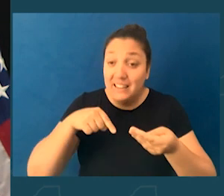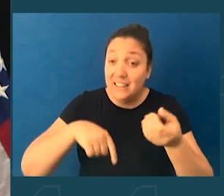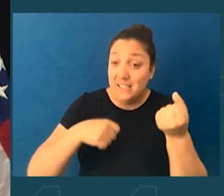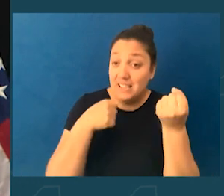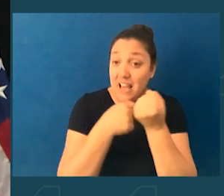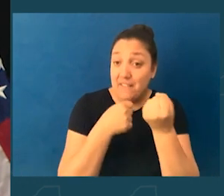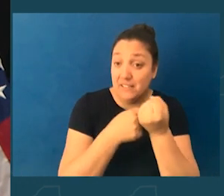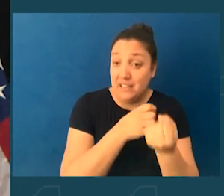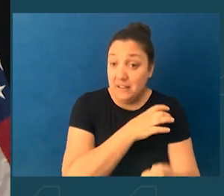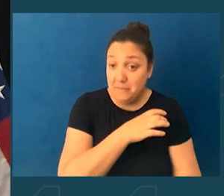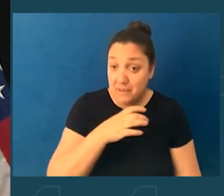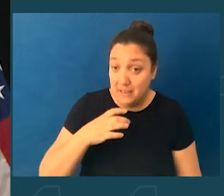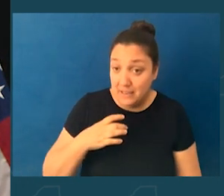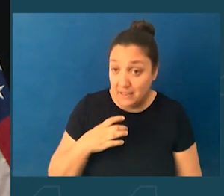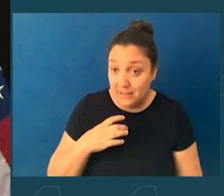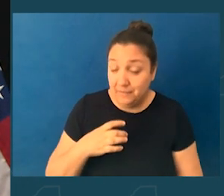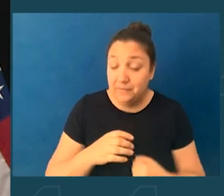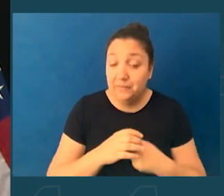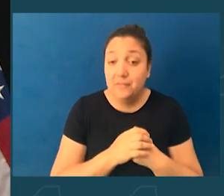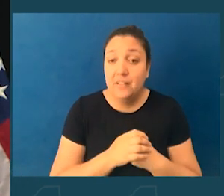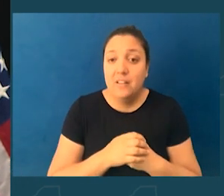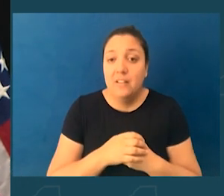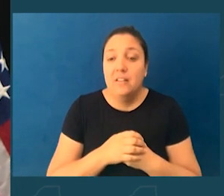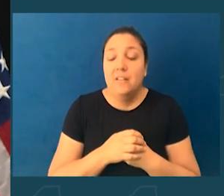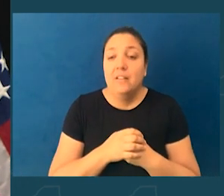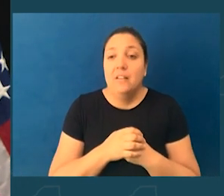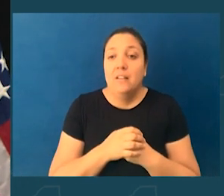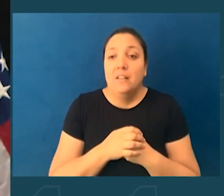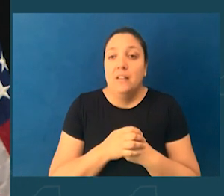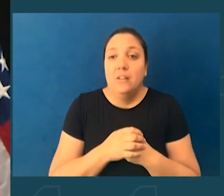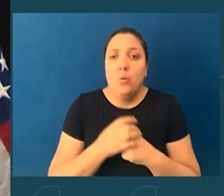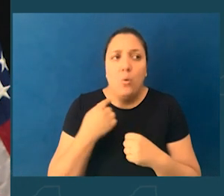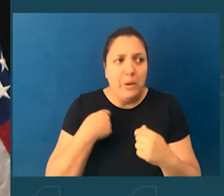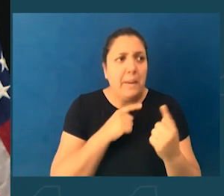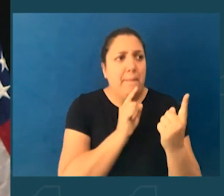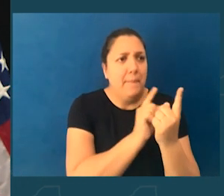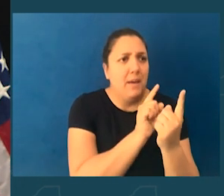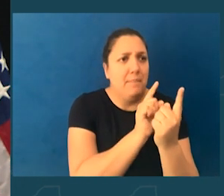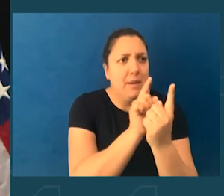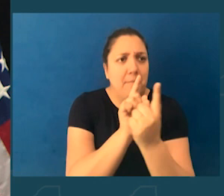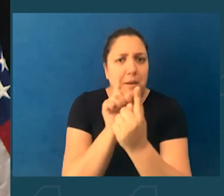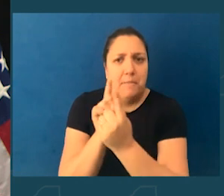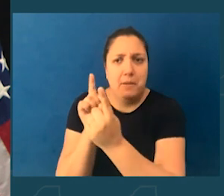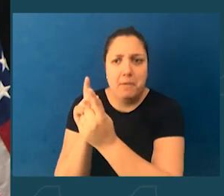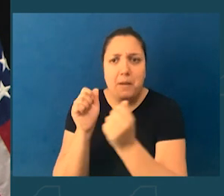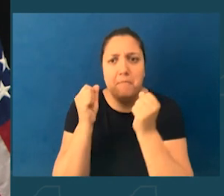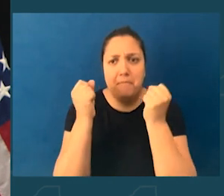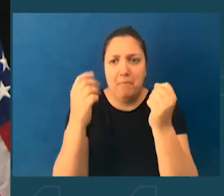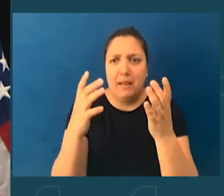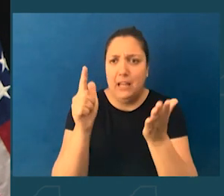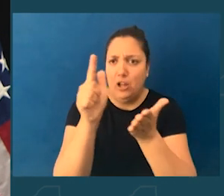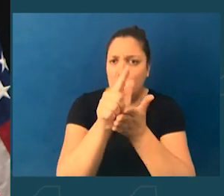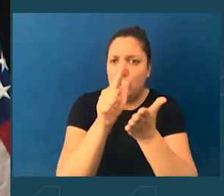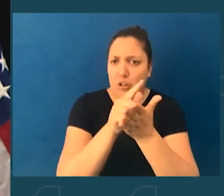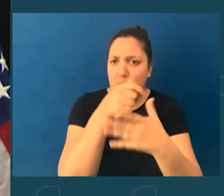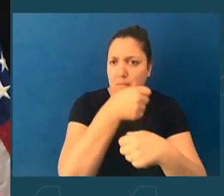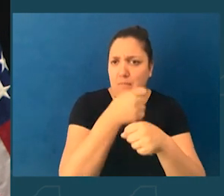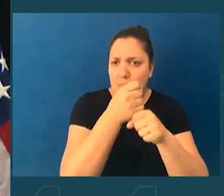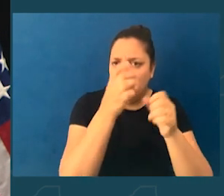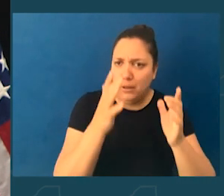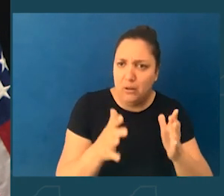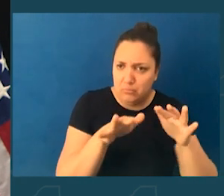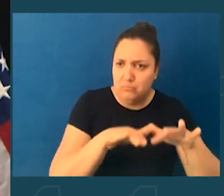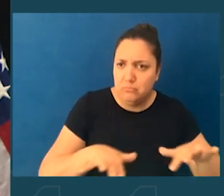by the efforts of NAMI New York State, met many legislative leaders from both sides of the aisle, from the Western New York delegation and across the